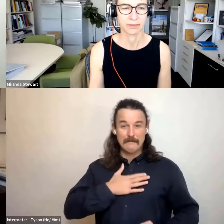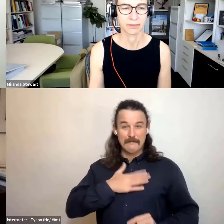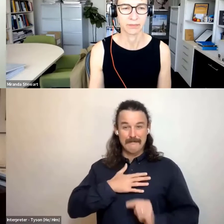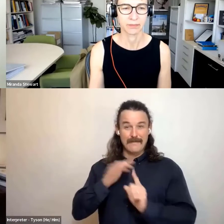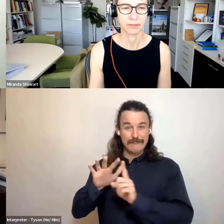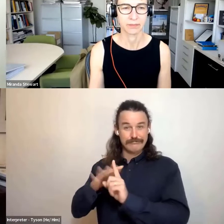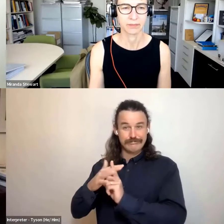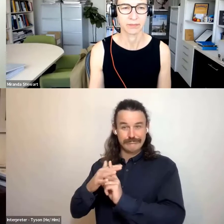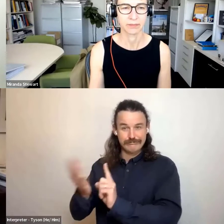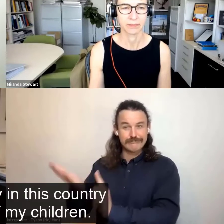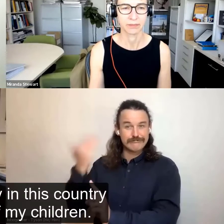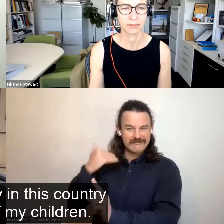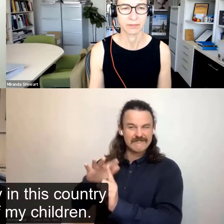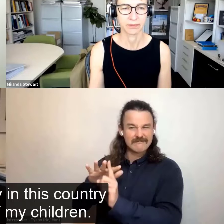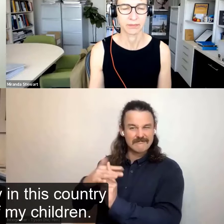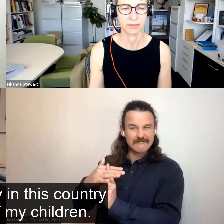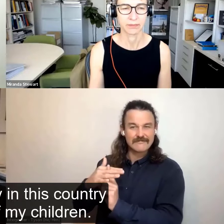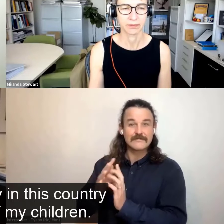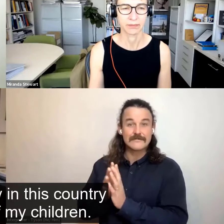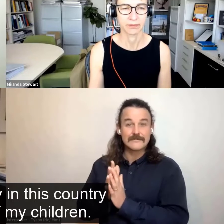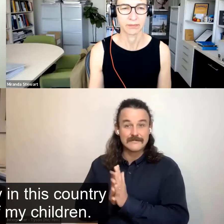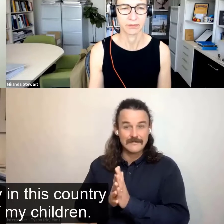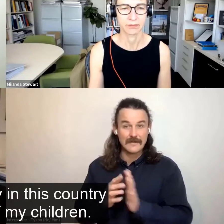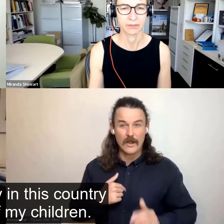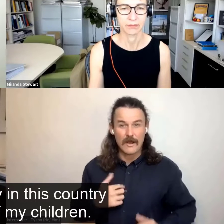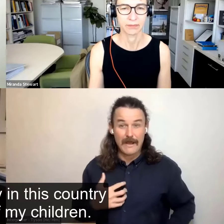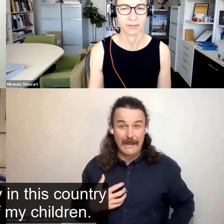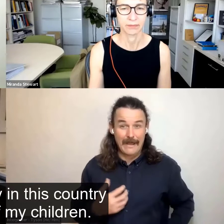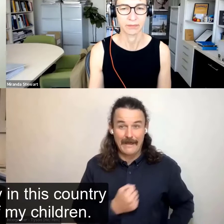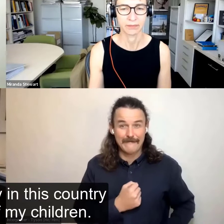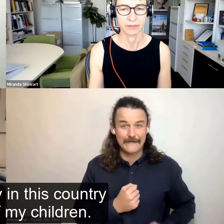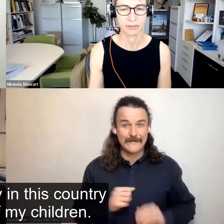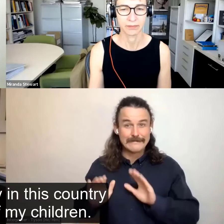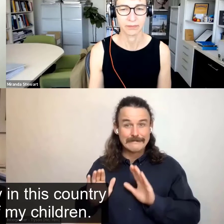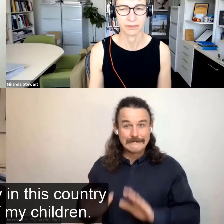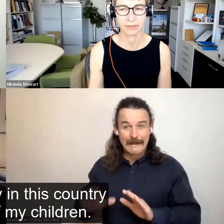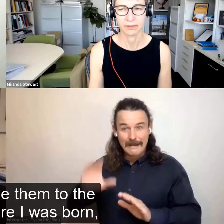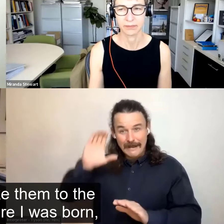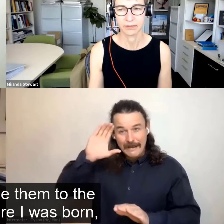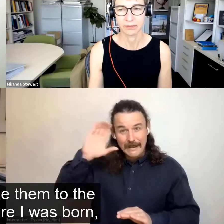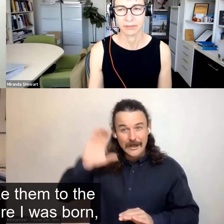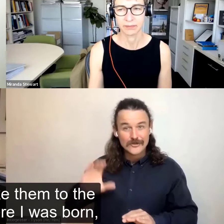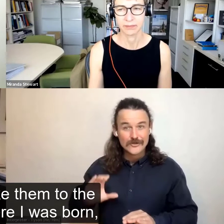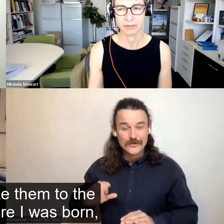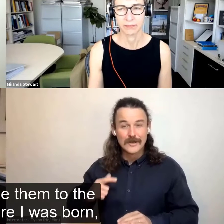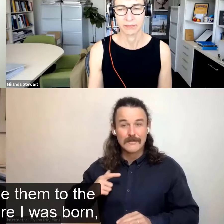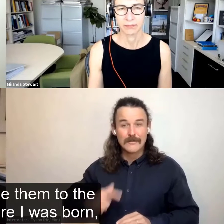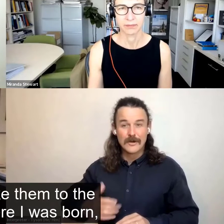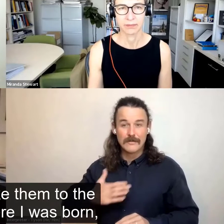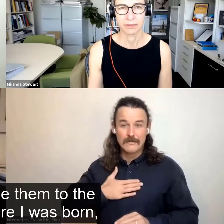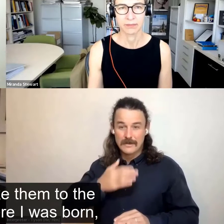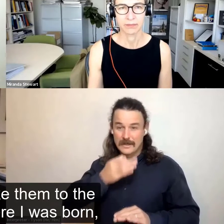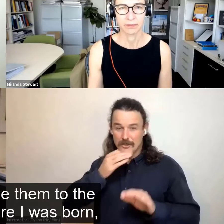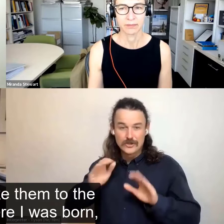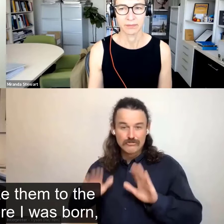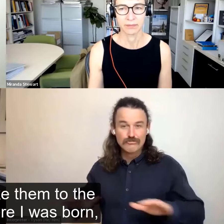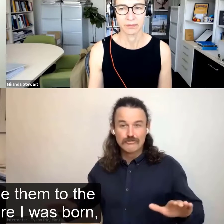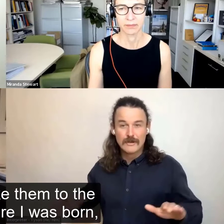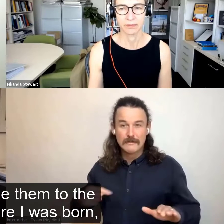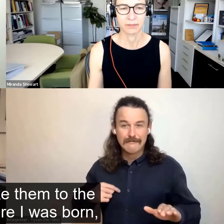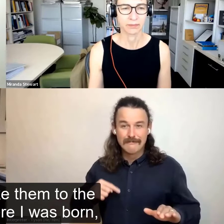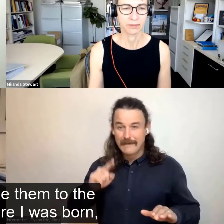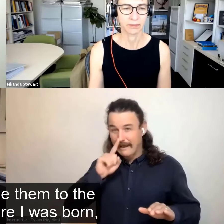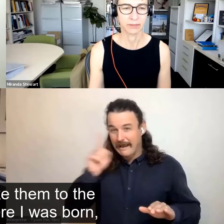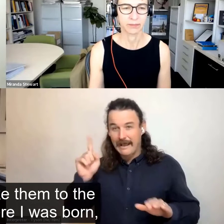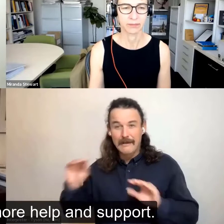of I have to stay in this country because of my children. I cannot take them to the country where